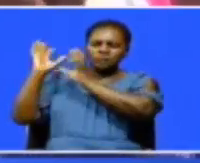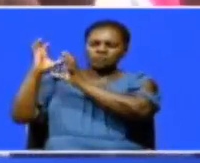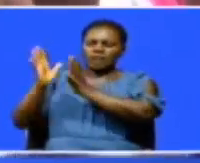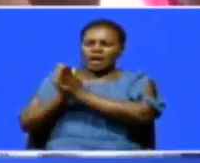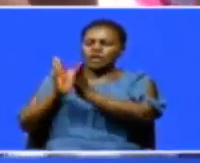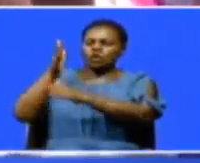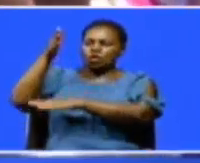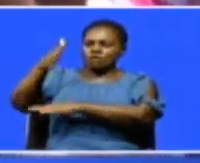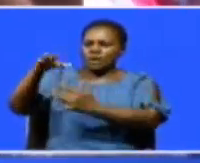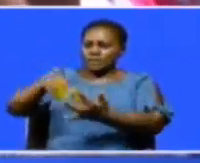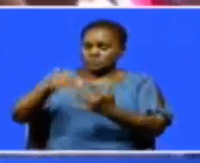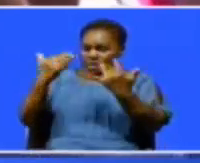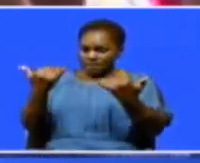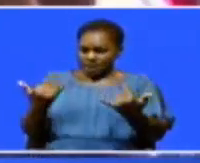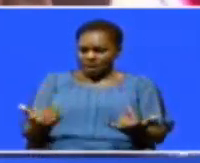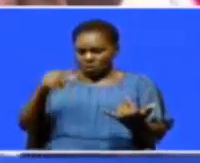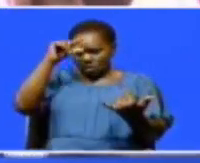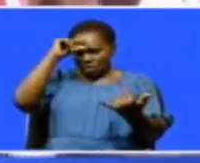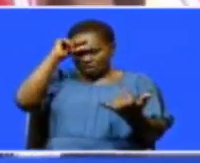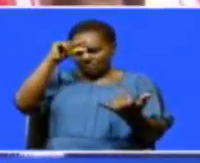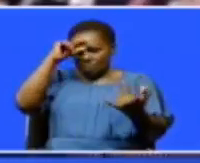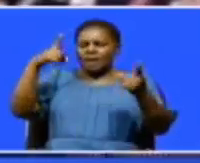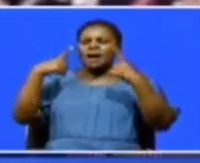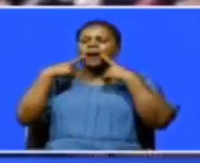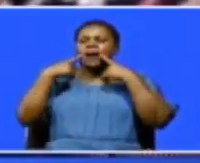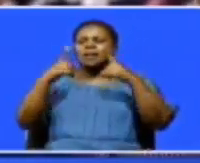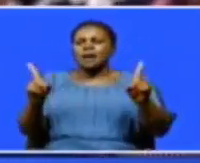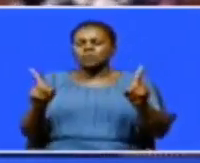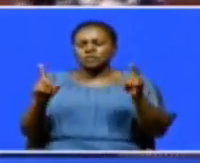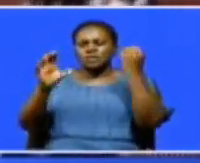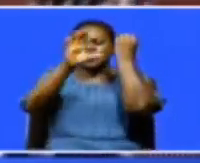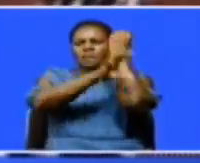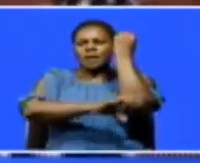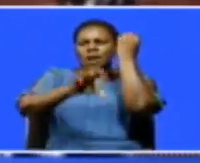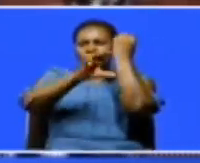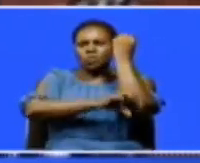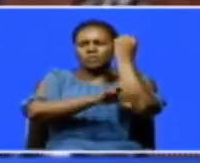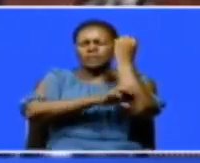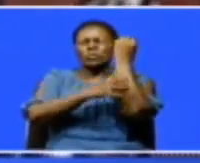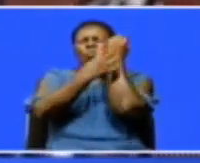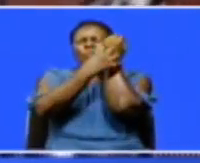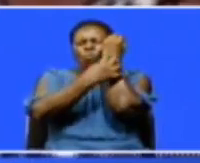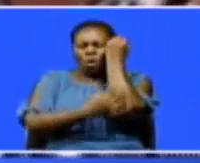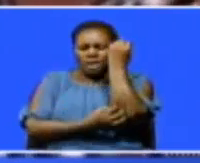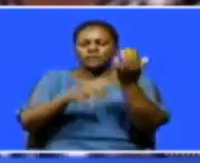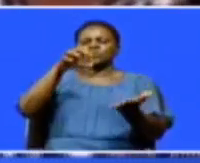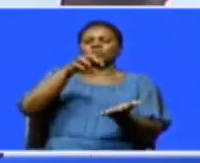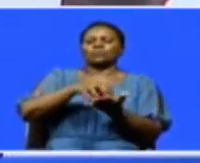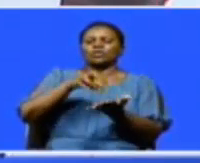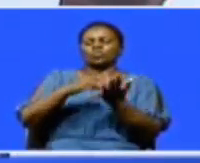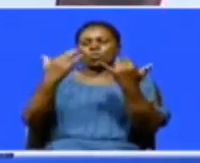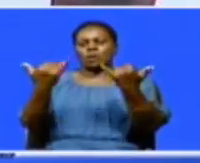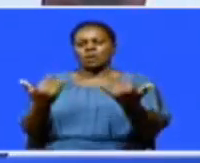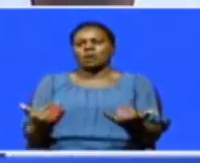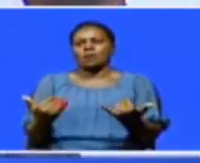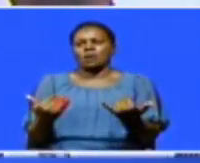beyond, especially now that the government has declared the country is at a far worse state than ever. We